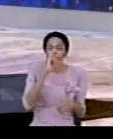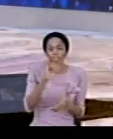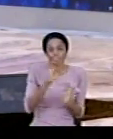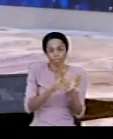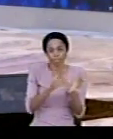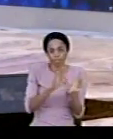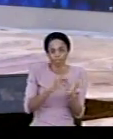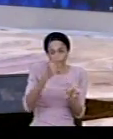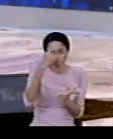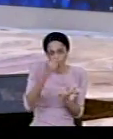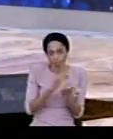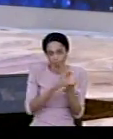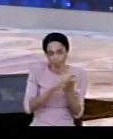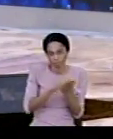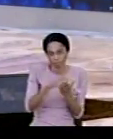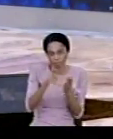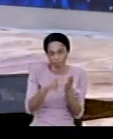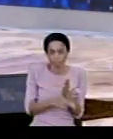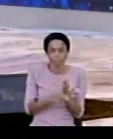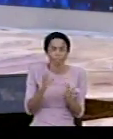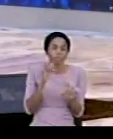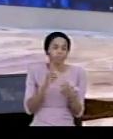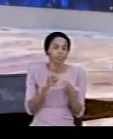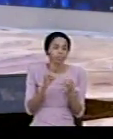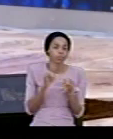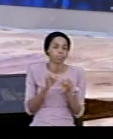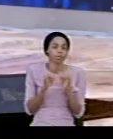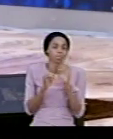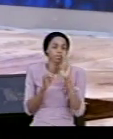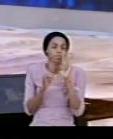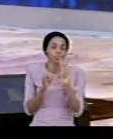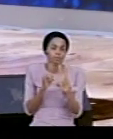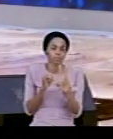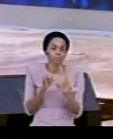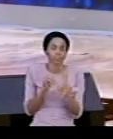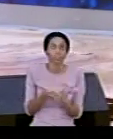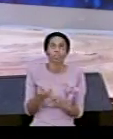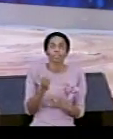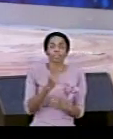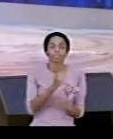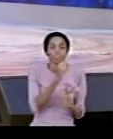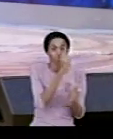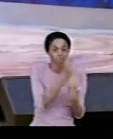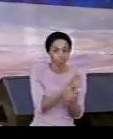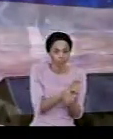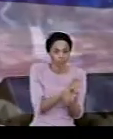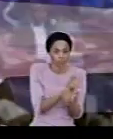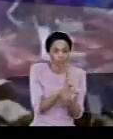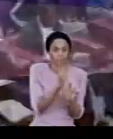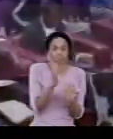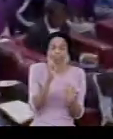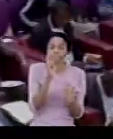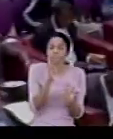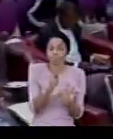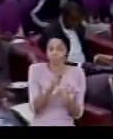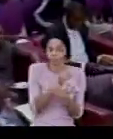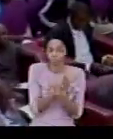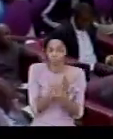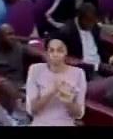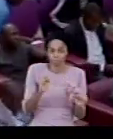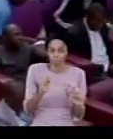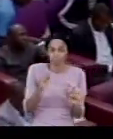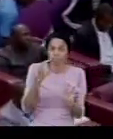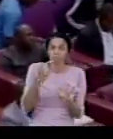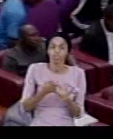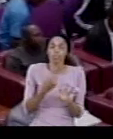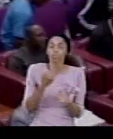two here. Number two, the just redeemed from the